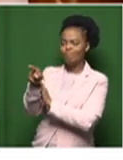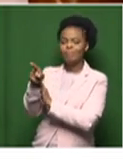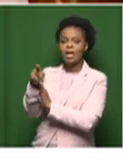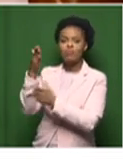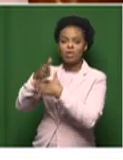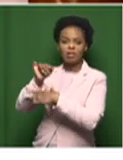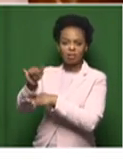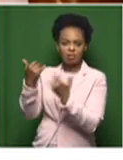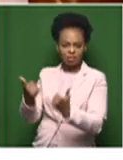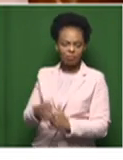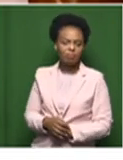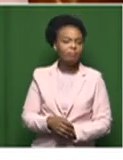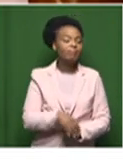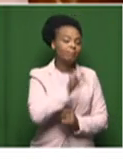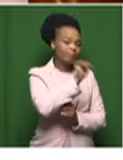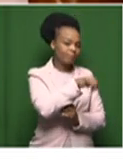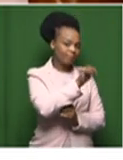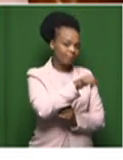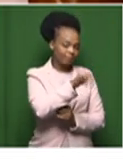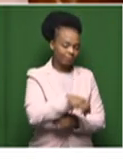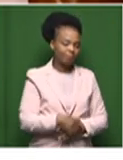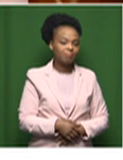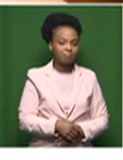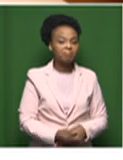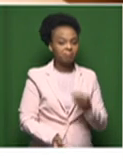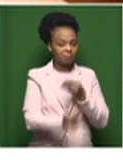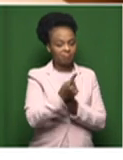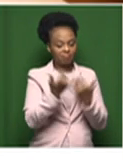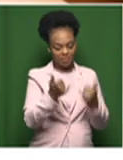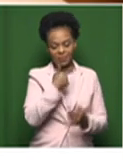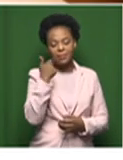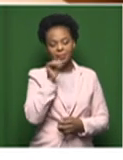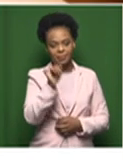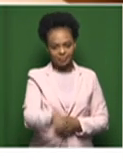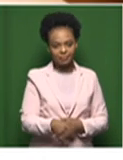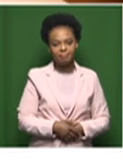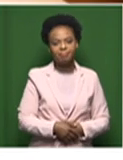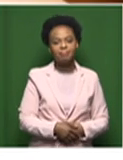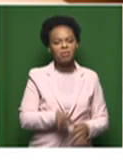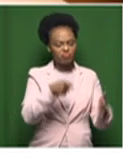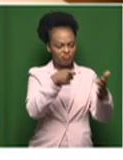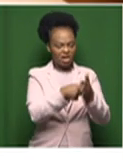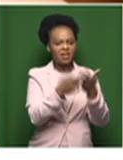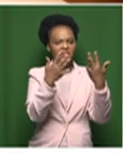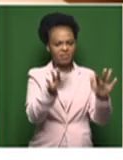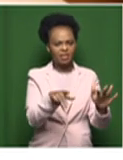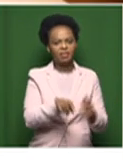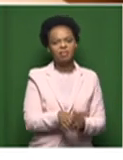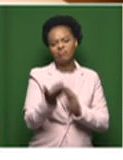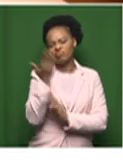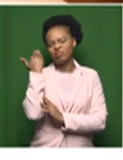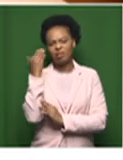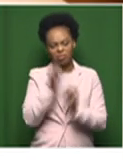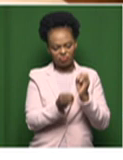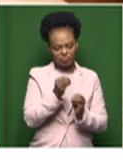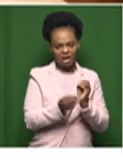Yes, that's the recent acquisition. They've actually purchased one of my previous collections,